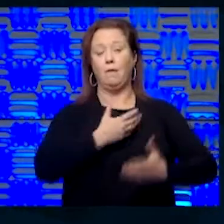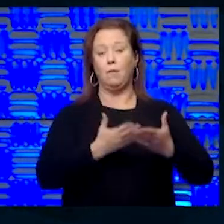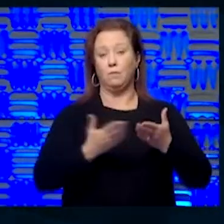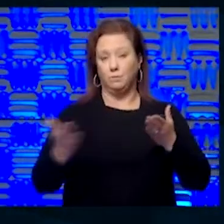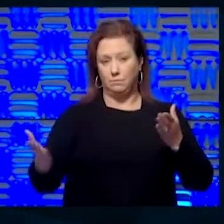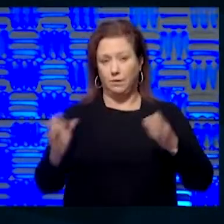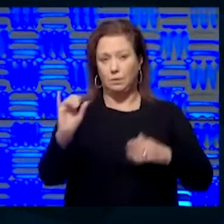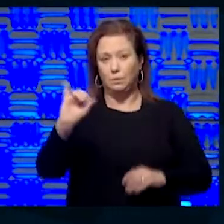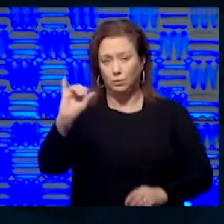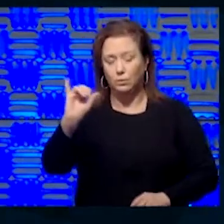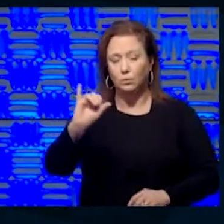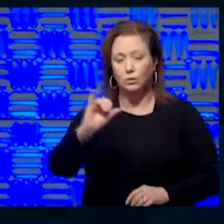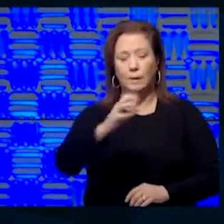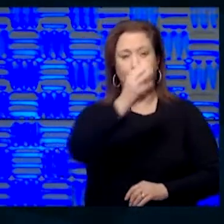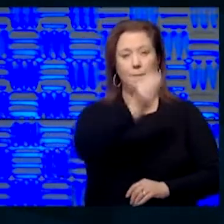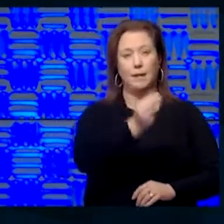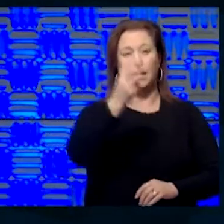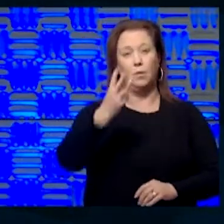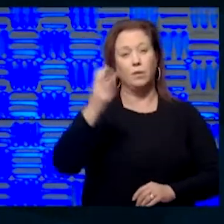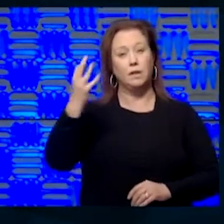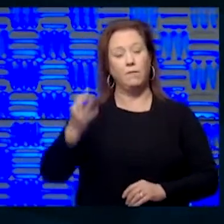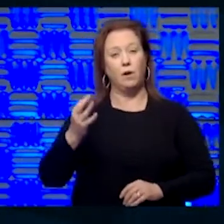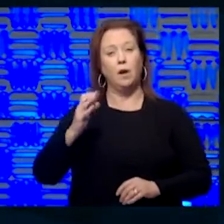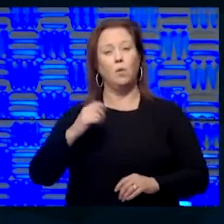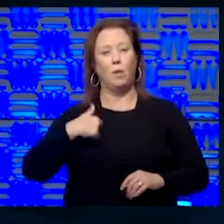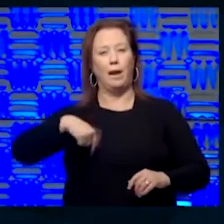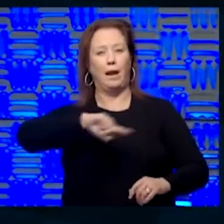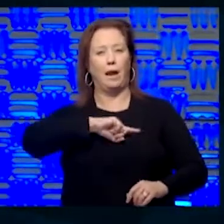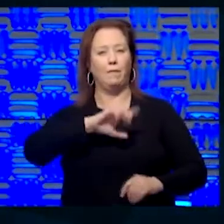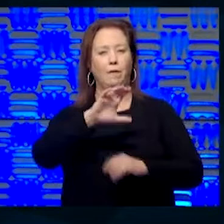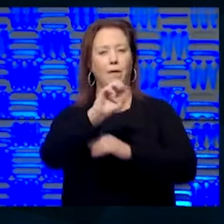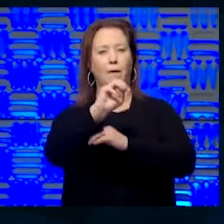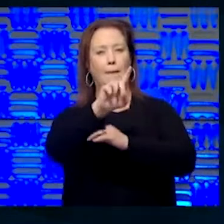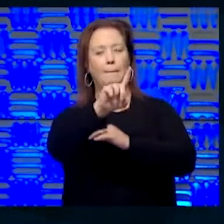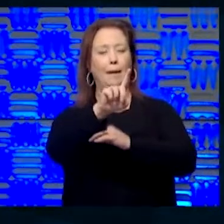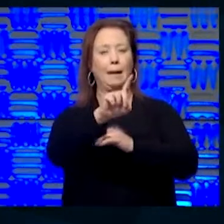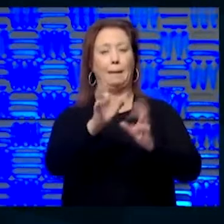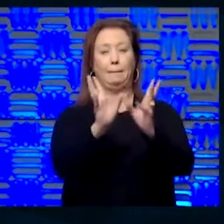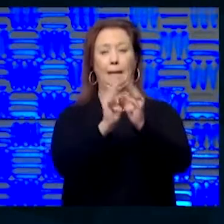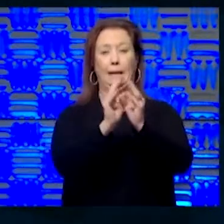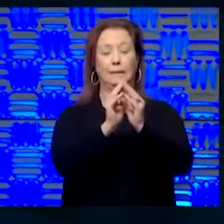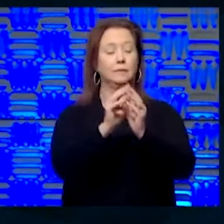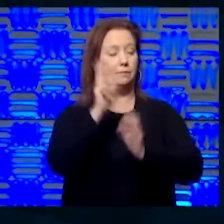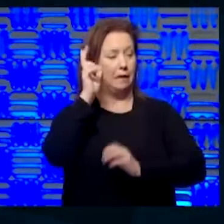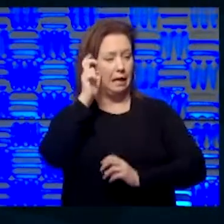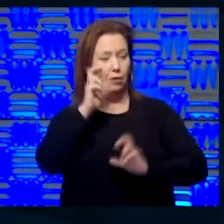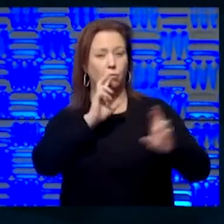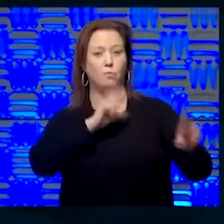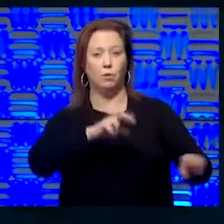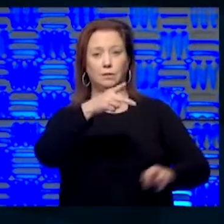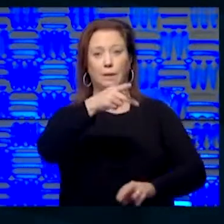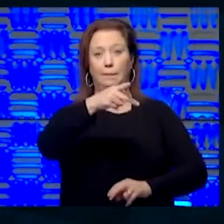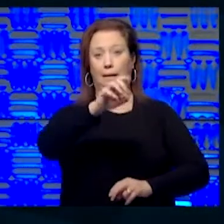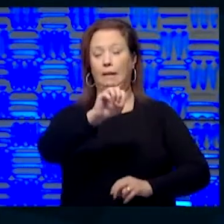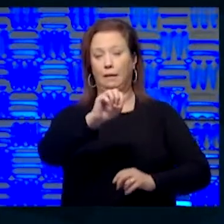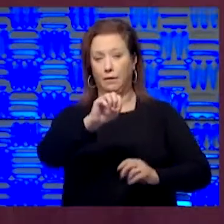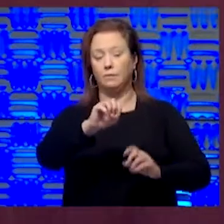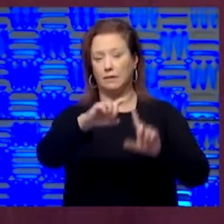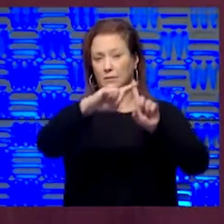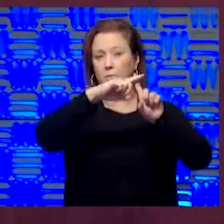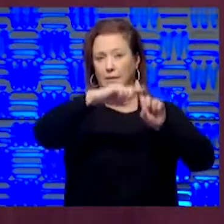And every Monday, Wednesday, Friday at our incident command meetings, I hear reports about PPE. And I think things are on the up and up.